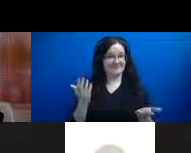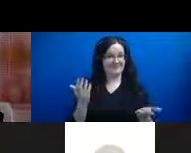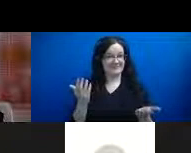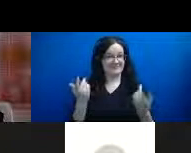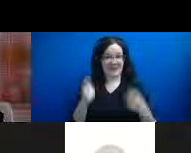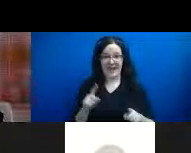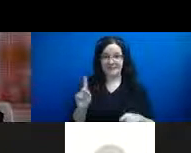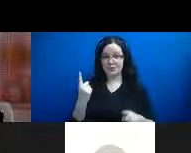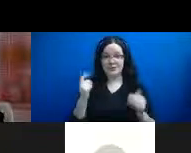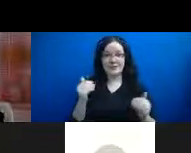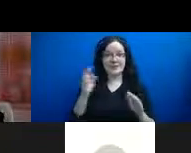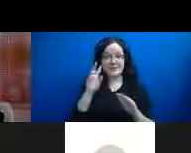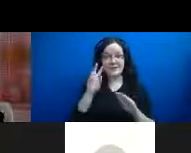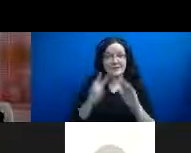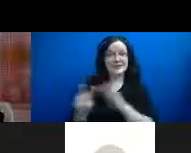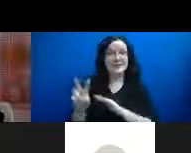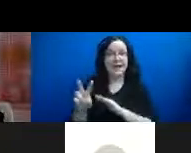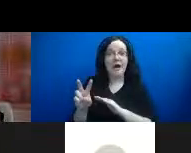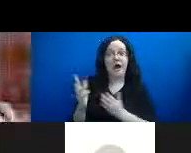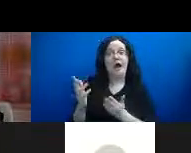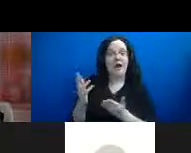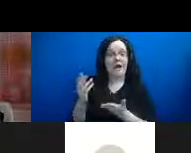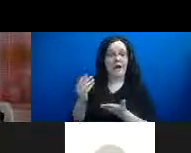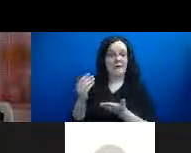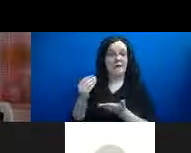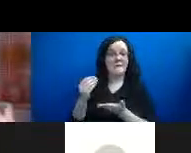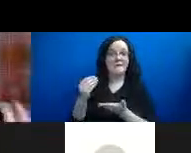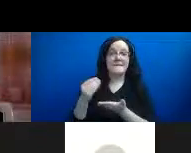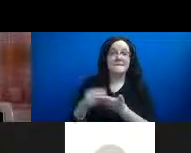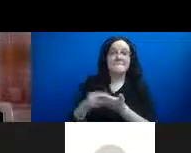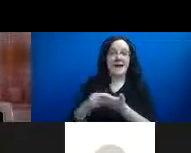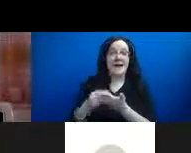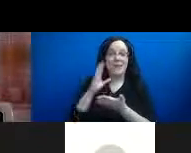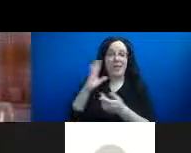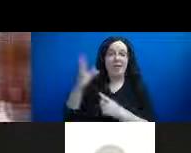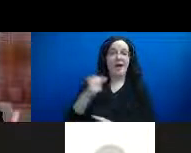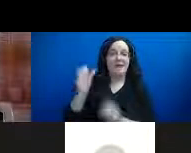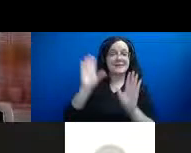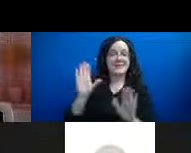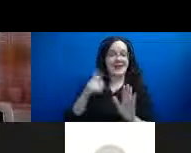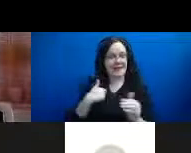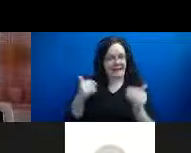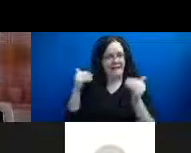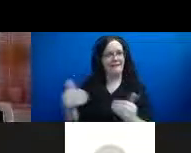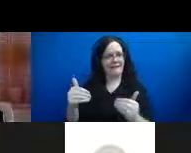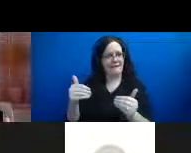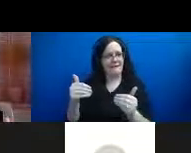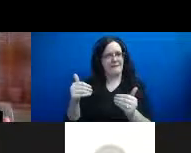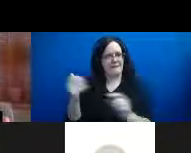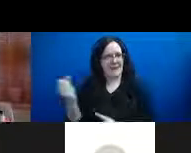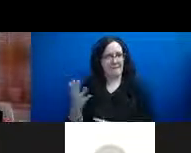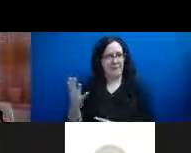your comps coming on Sunday, and anticipating on Friday that's what you're going to be doing, and how you're going to be